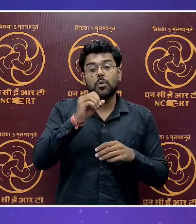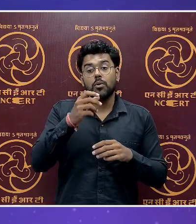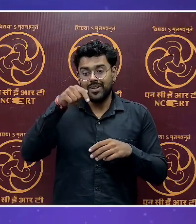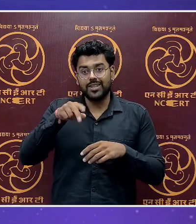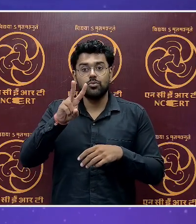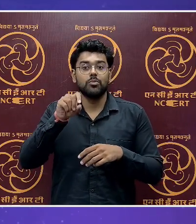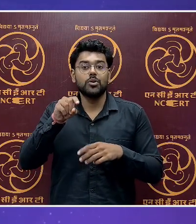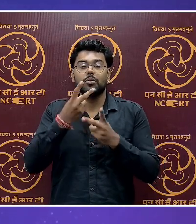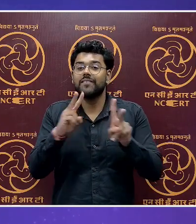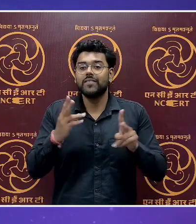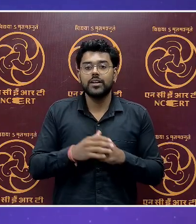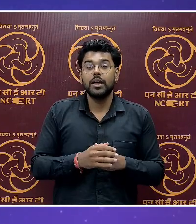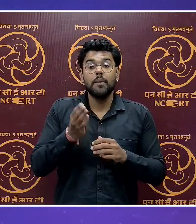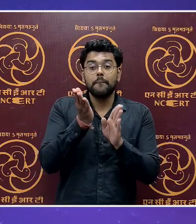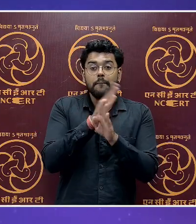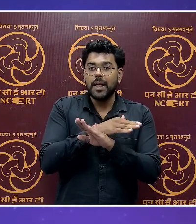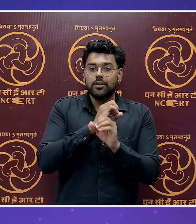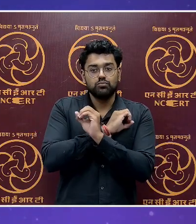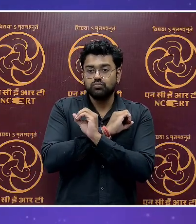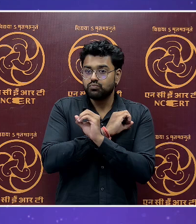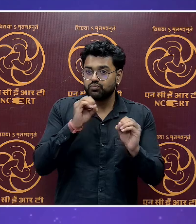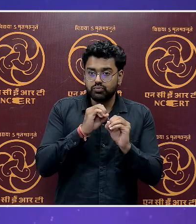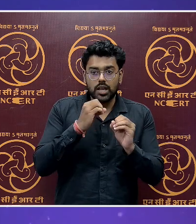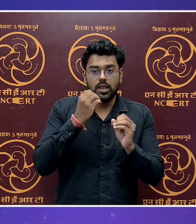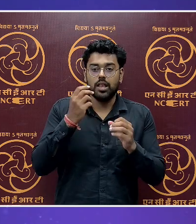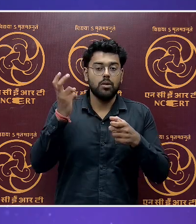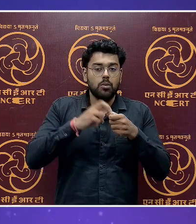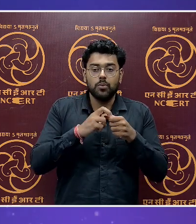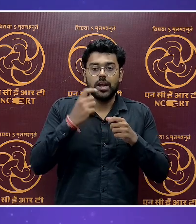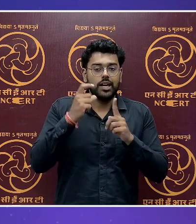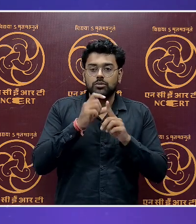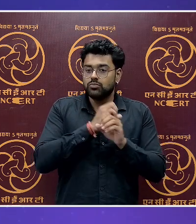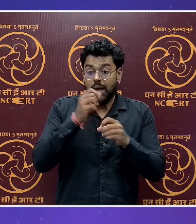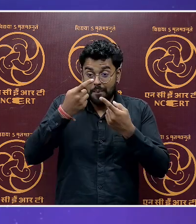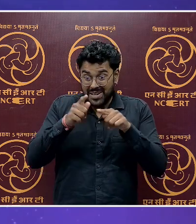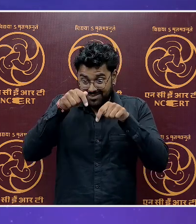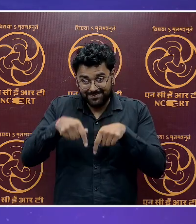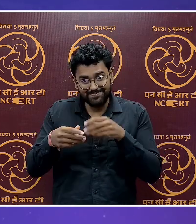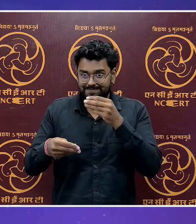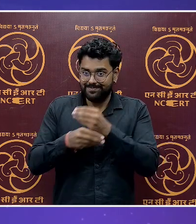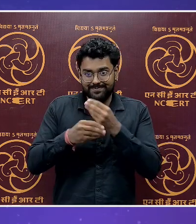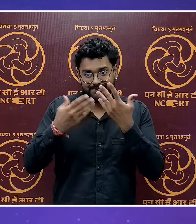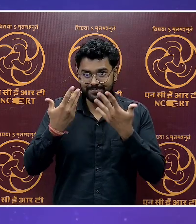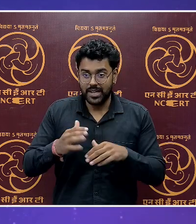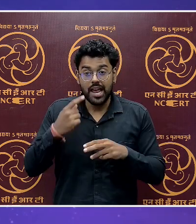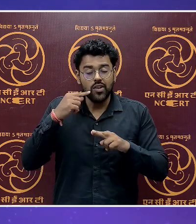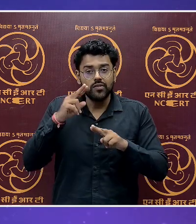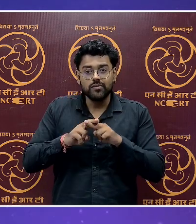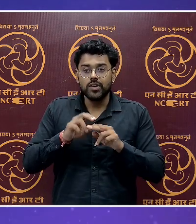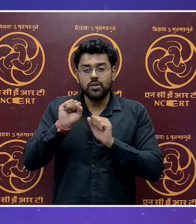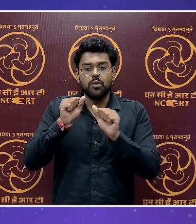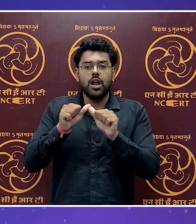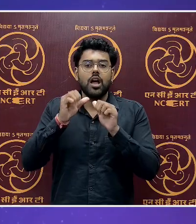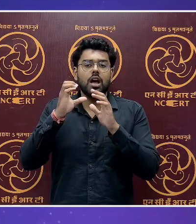not have any authentication based login functionality. So, now we have integrated the Meri Pehchan login. So, first, like if you do not have your